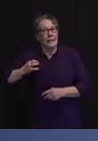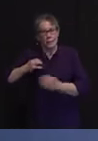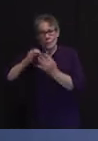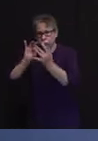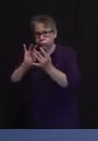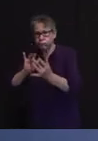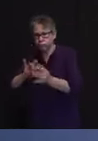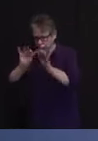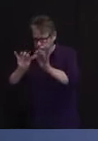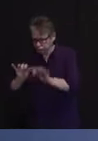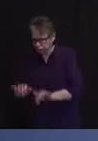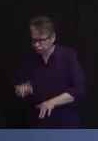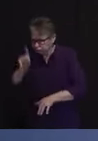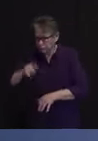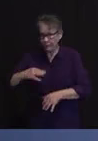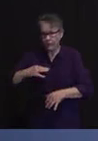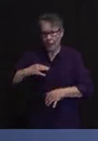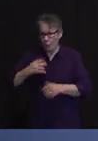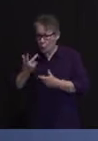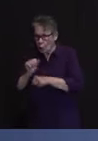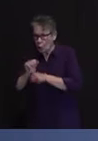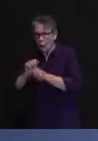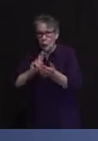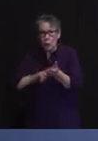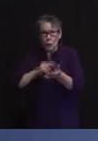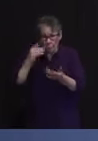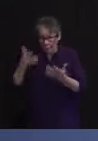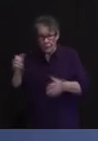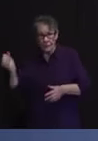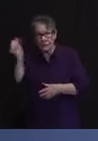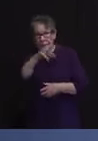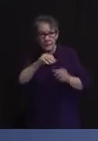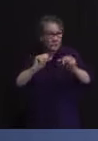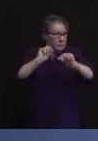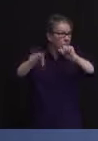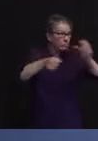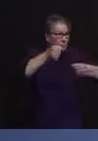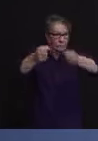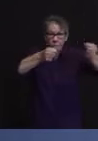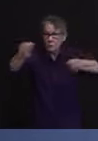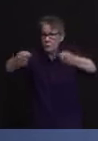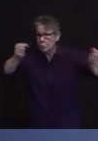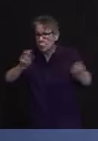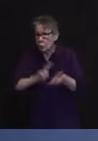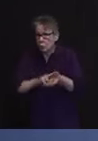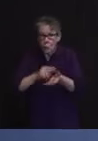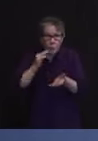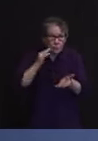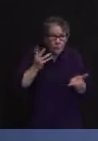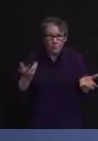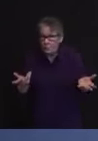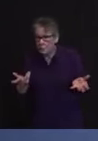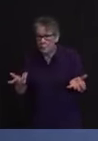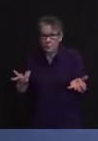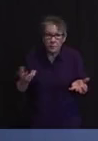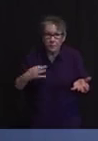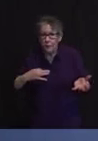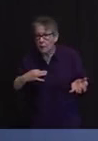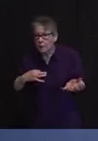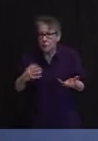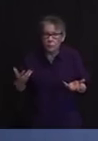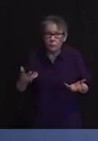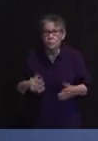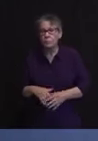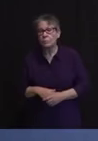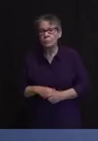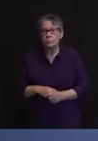volunteers into their facilities. We also are prohibiting any admissions or readmissions to